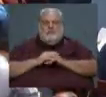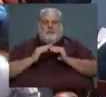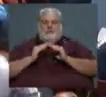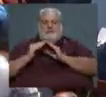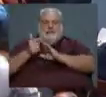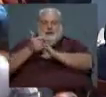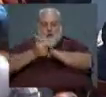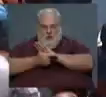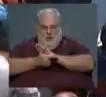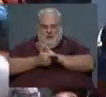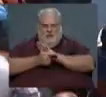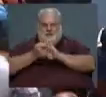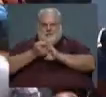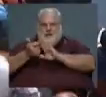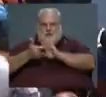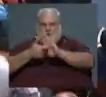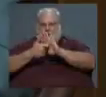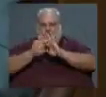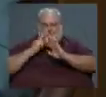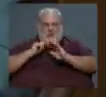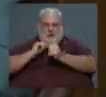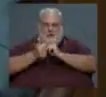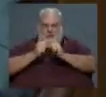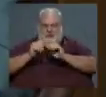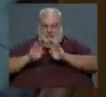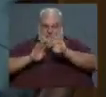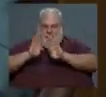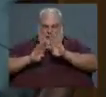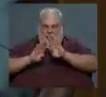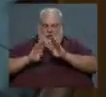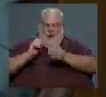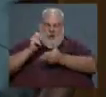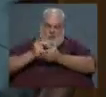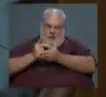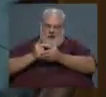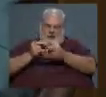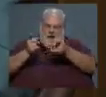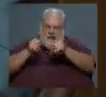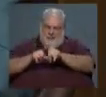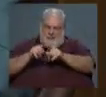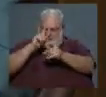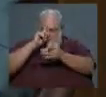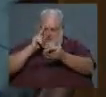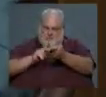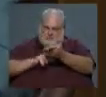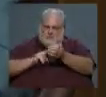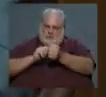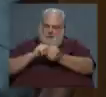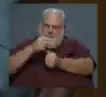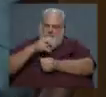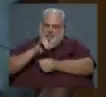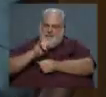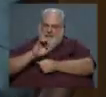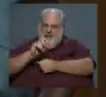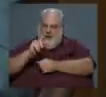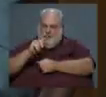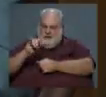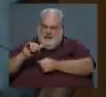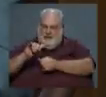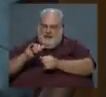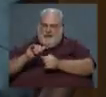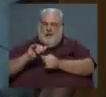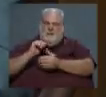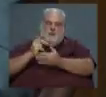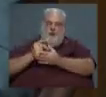please. An ordinance to dispense with the requirement of competitive selection and authorize entry into contracts with Pulaski County, which were approved by the Commission on Children, Youth,